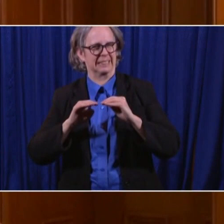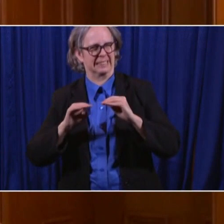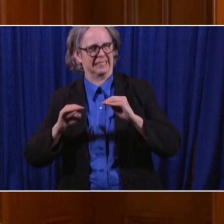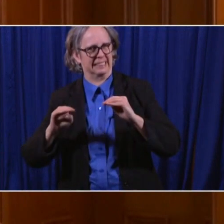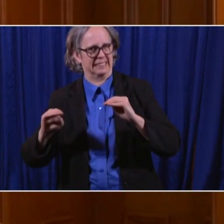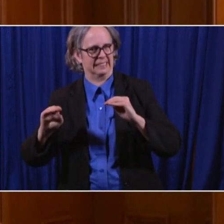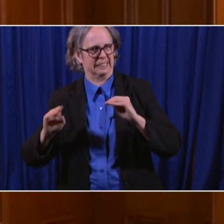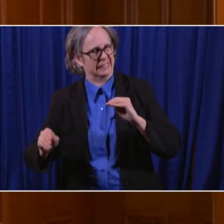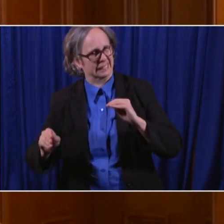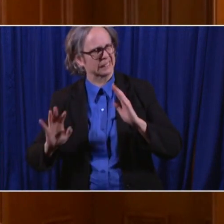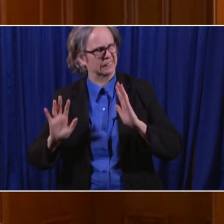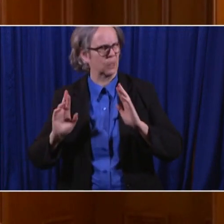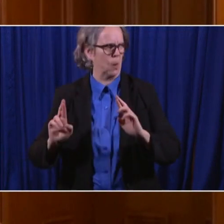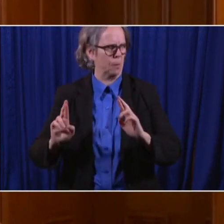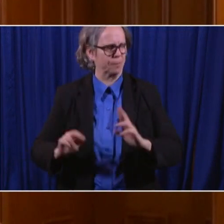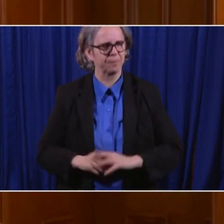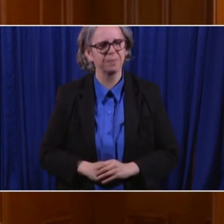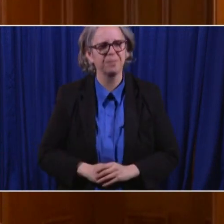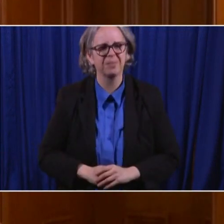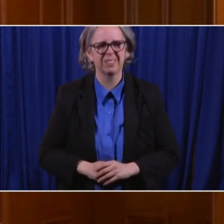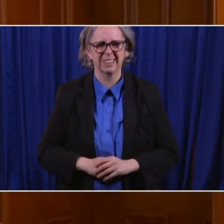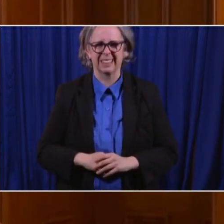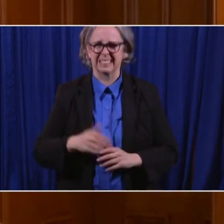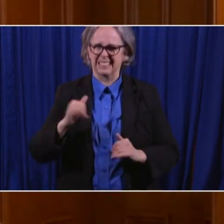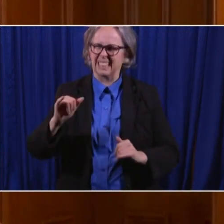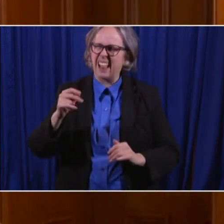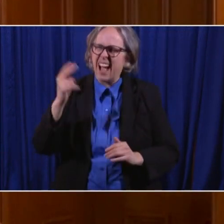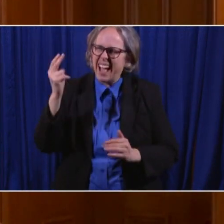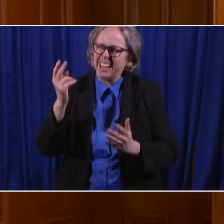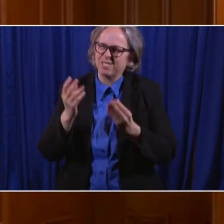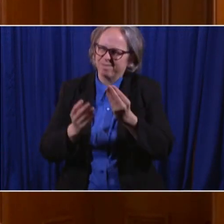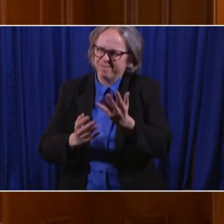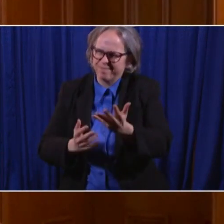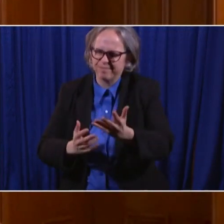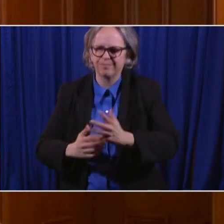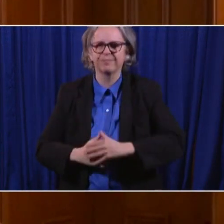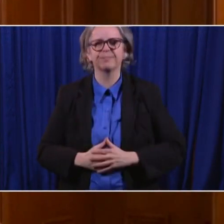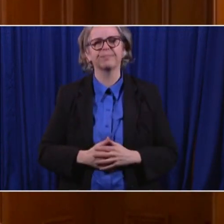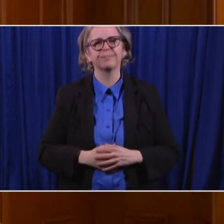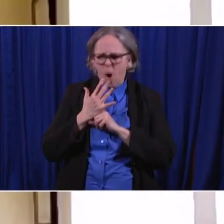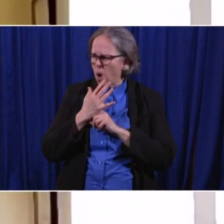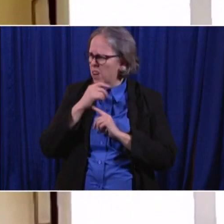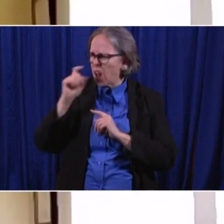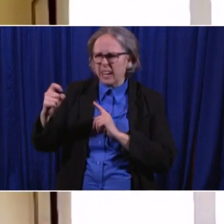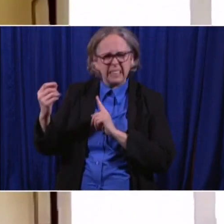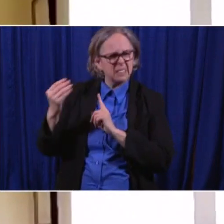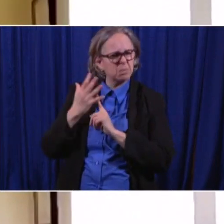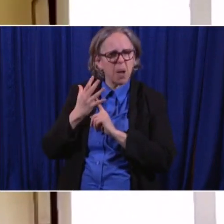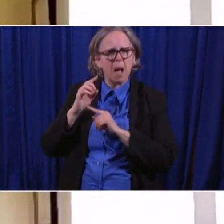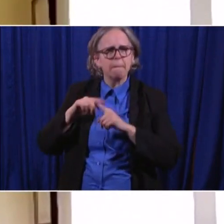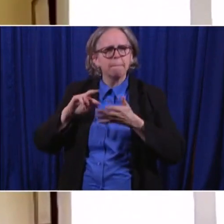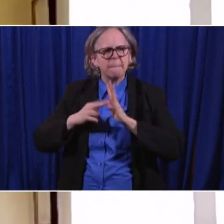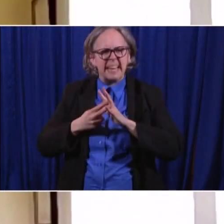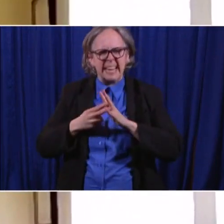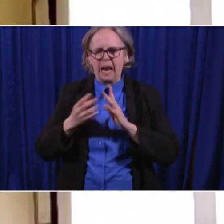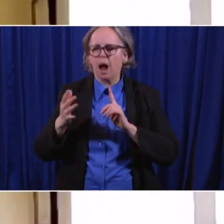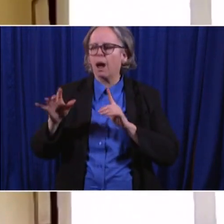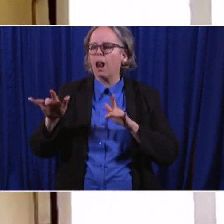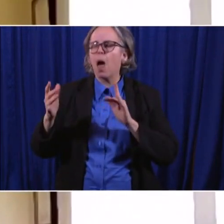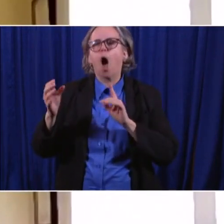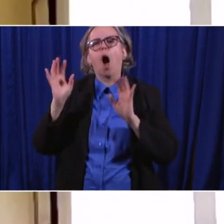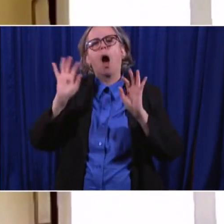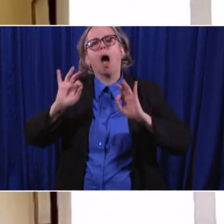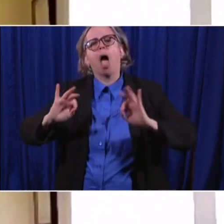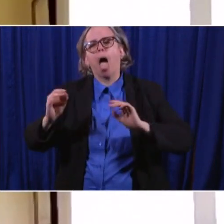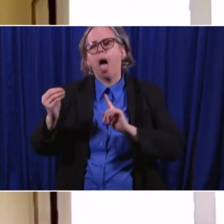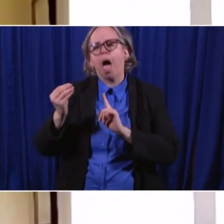to get a COVID-19 vaccine as these more contagious variants continue to spread throughout the state. And Ohio Department of Health Chief Medical Officer Dr.